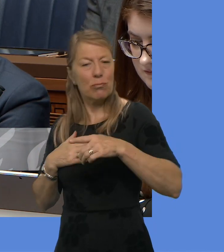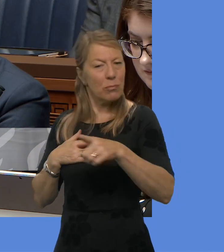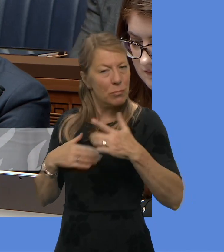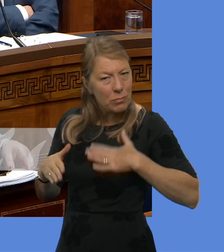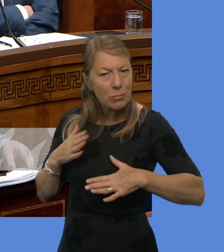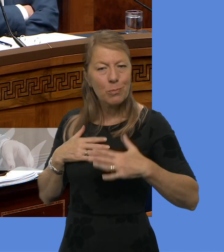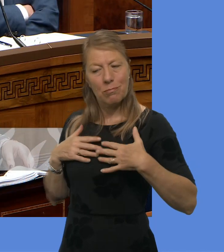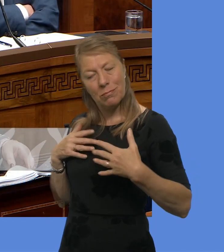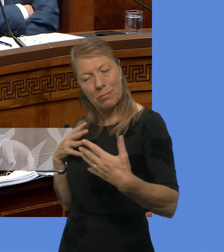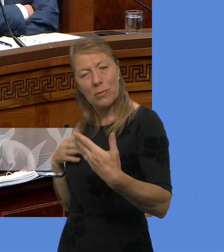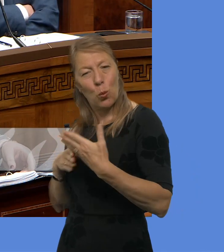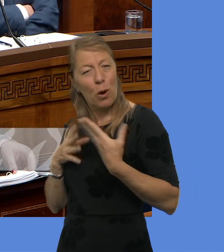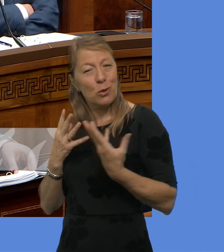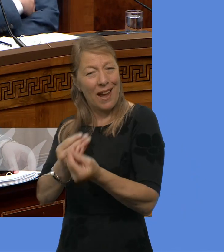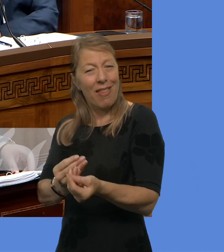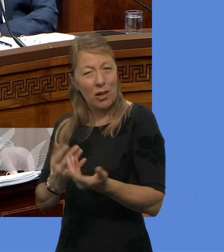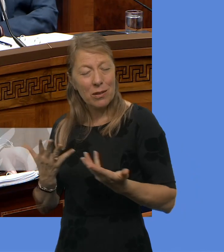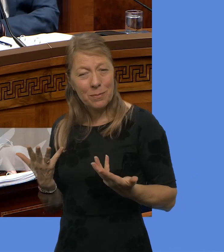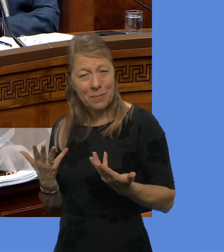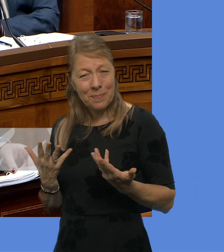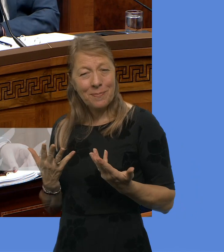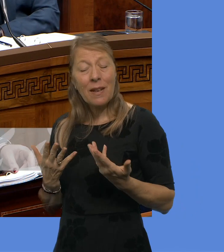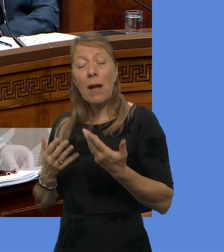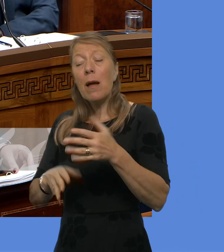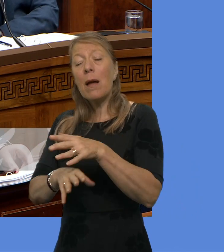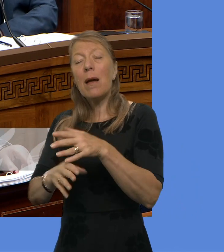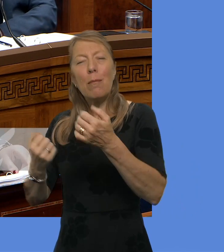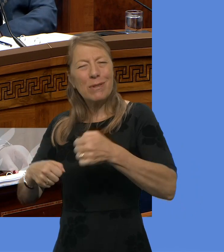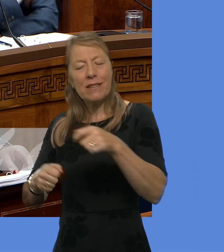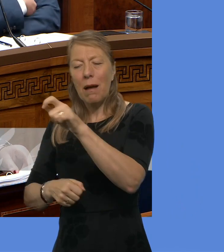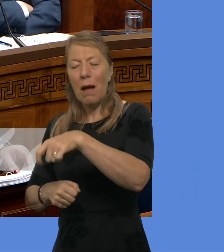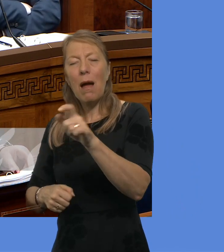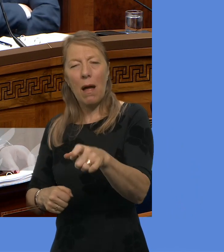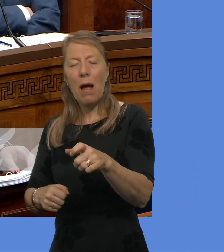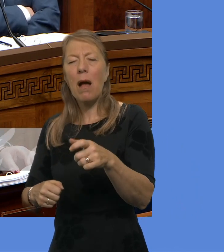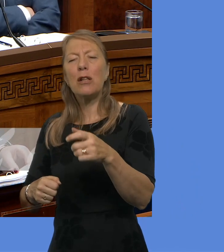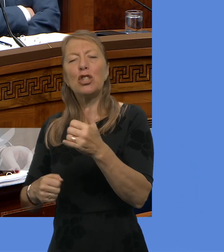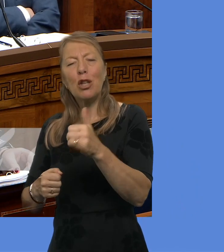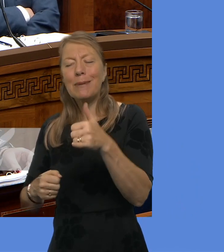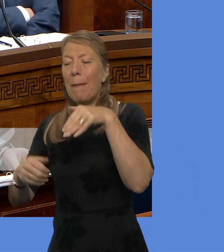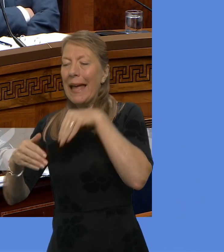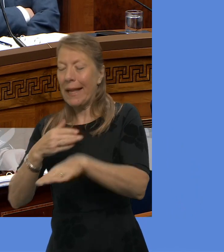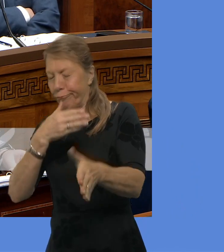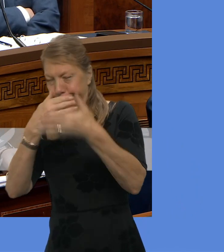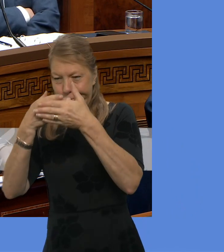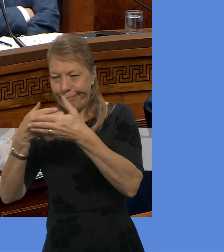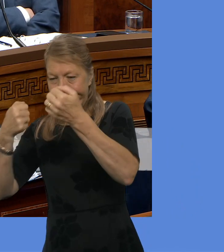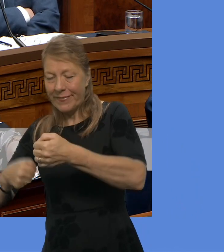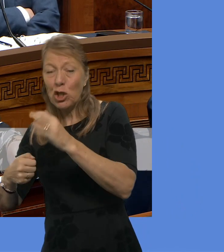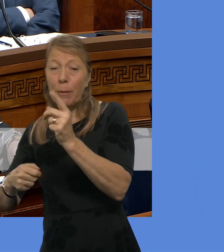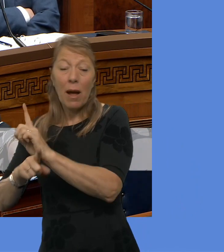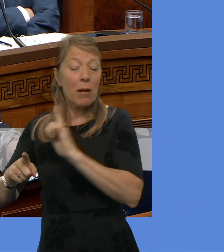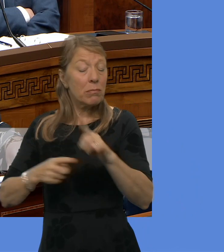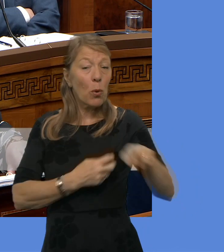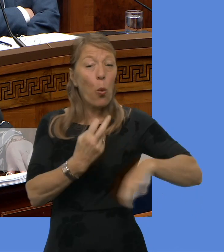those living conditions out of cell time and the delivery of a predictable and stable regime. However, if NIPS do not have sufficient staff